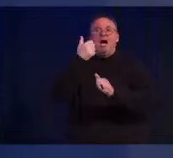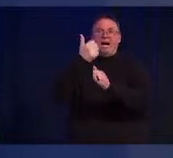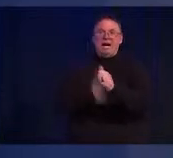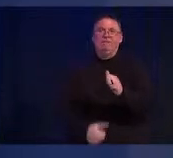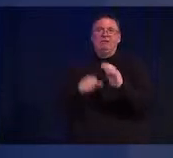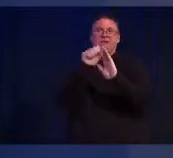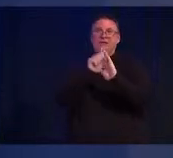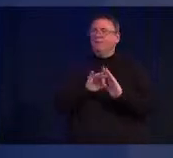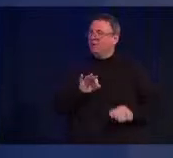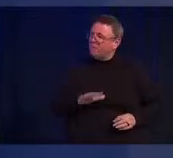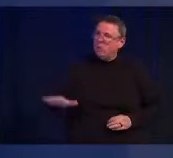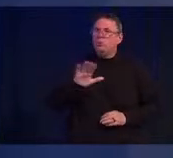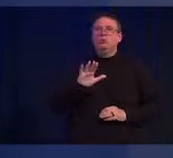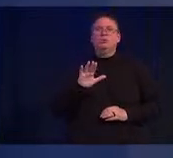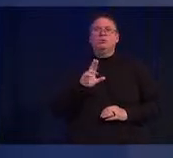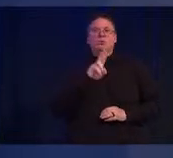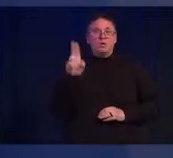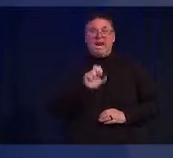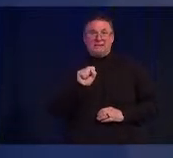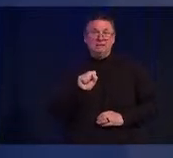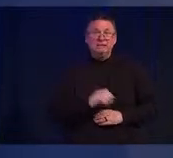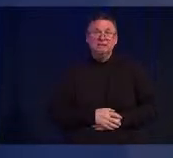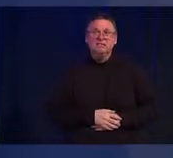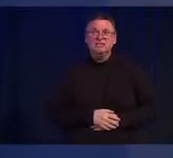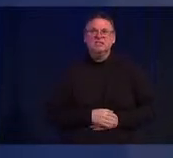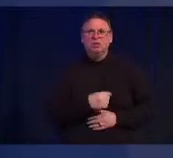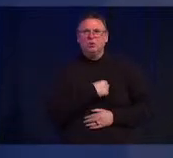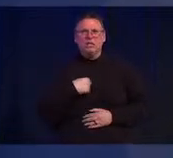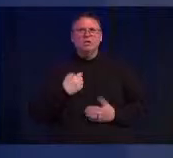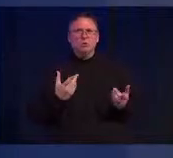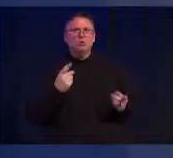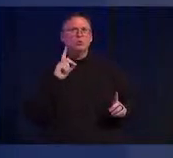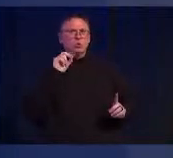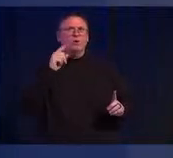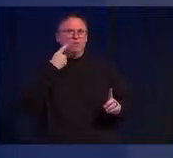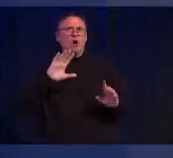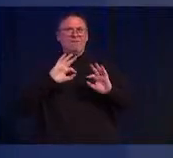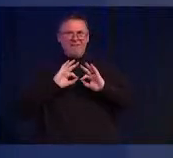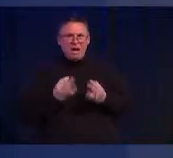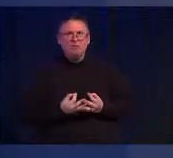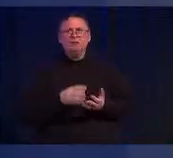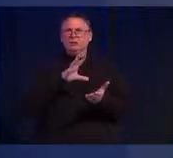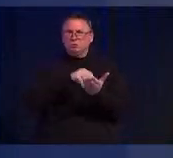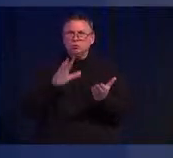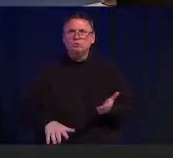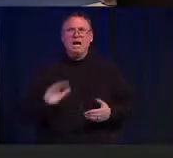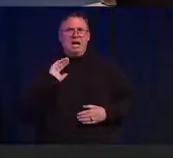United States for the public service that we do for our kids, our family, and our communities.